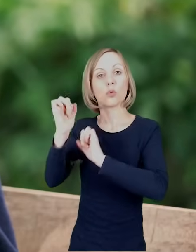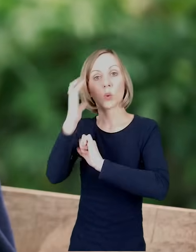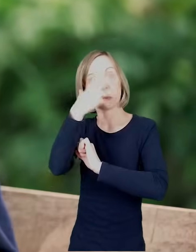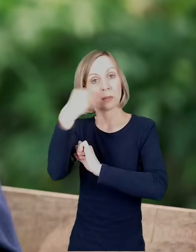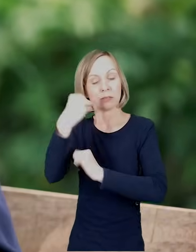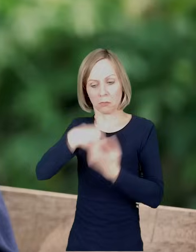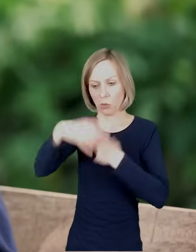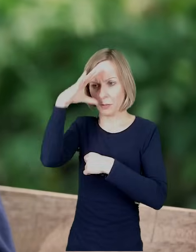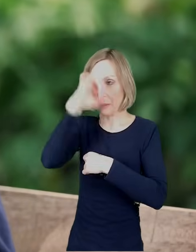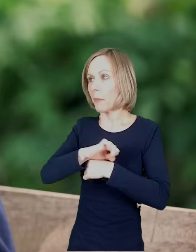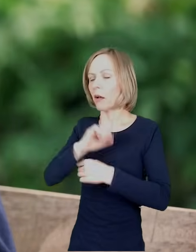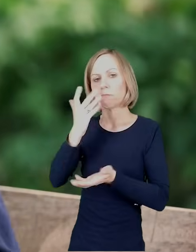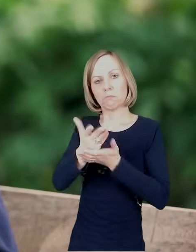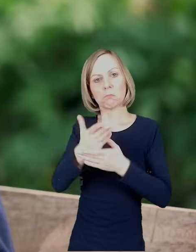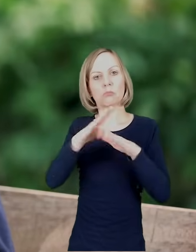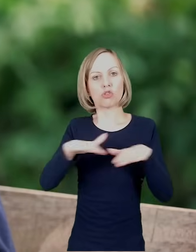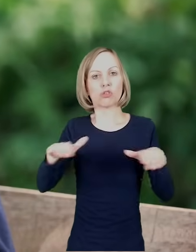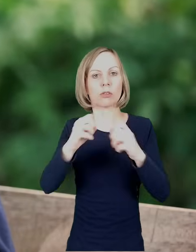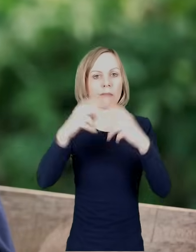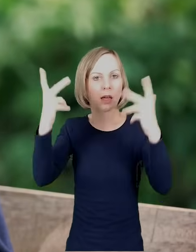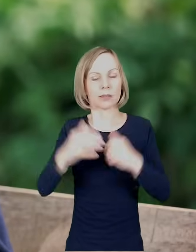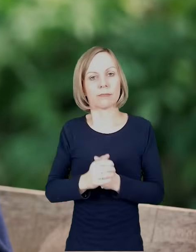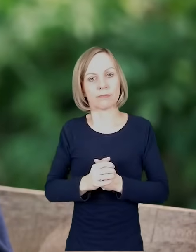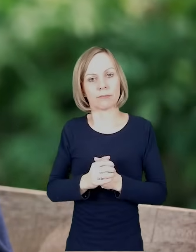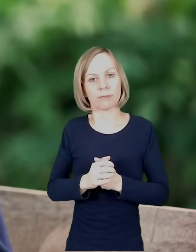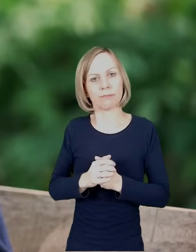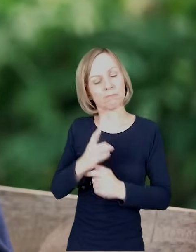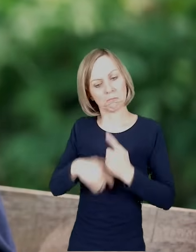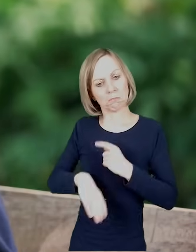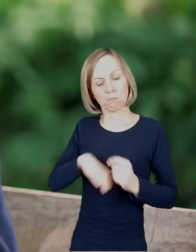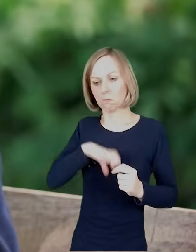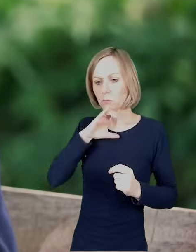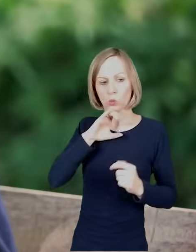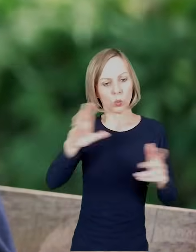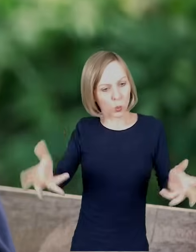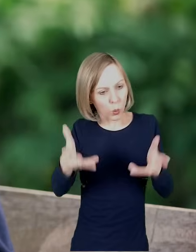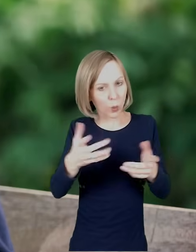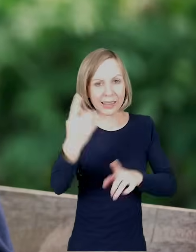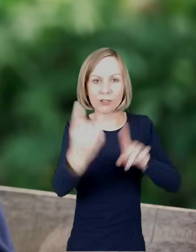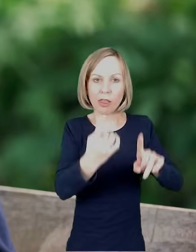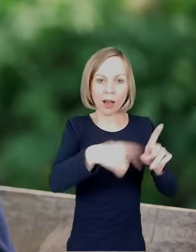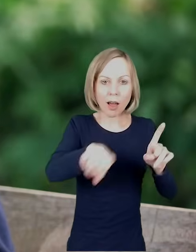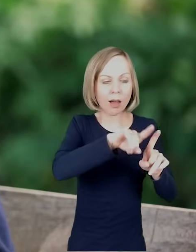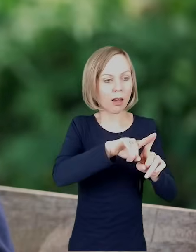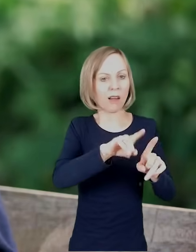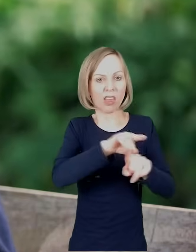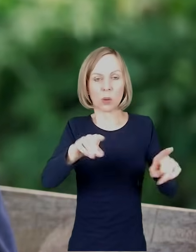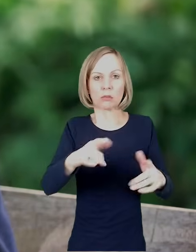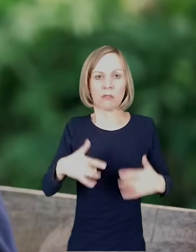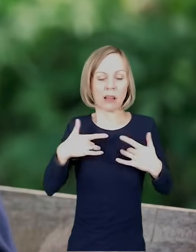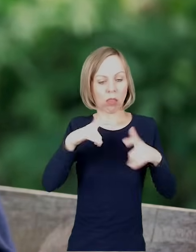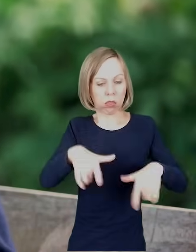Lord, by your Spirit, help us to remember that we are children of light. Grant us the courage to build up one another,